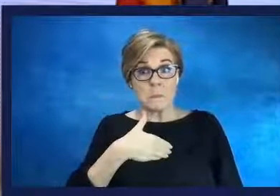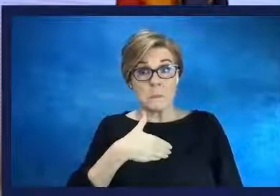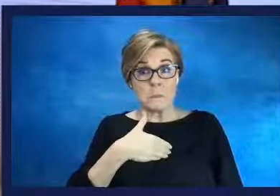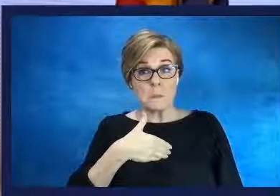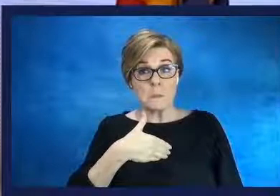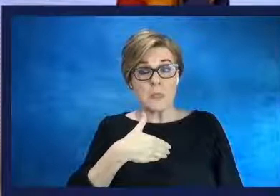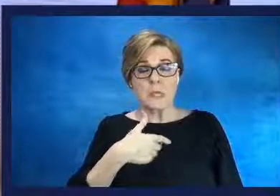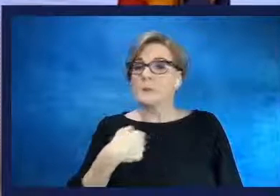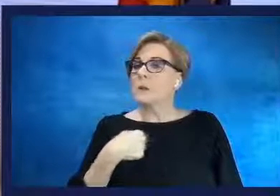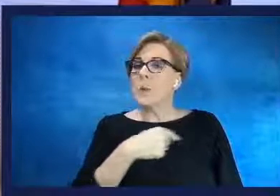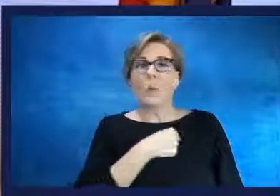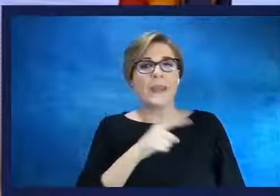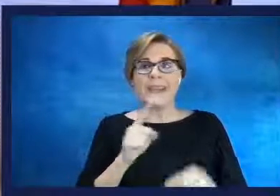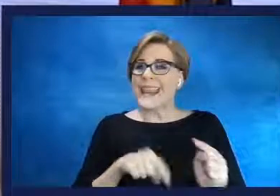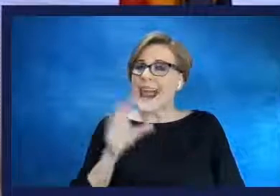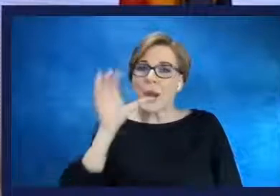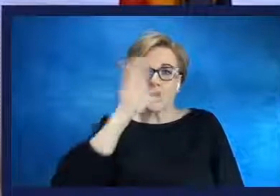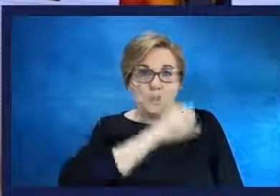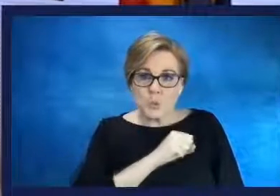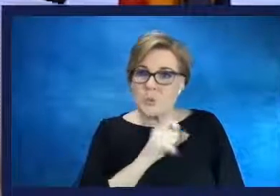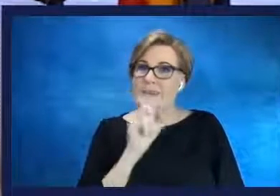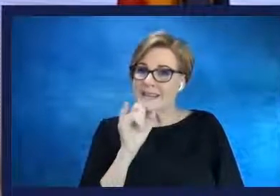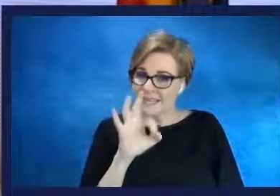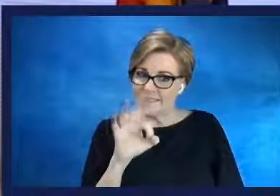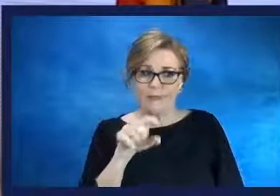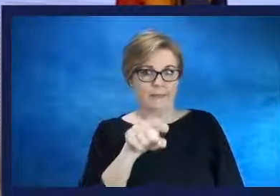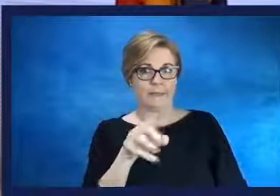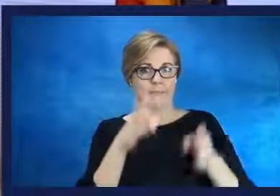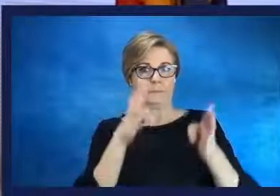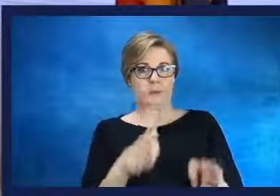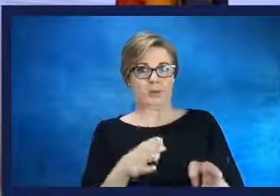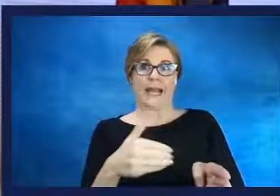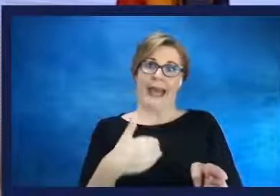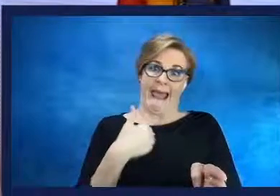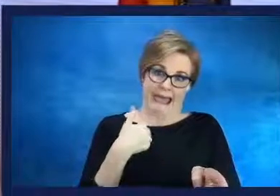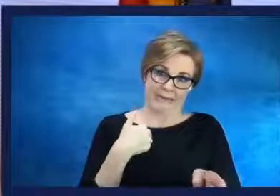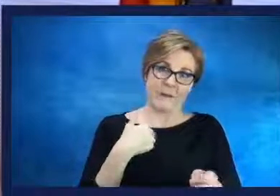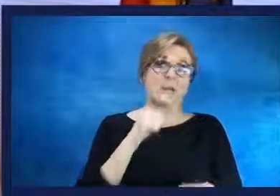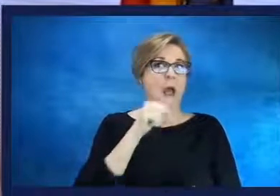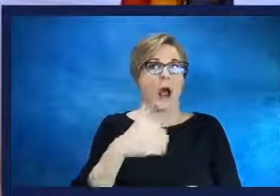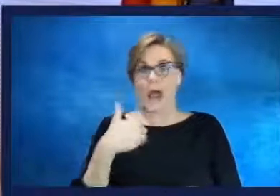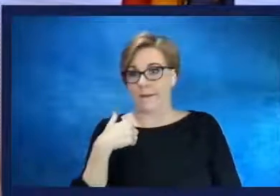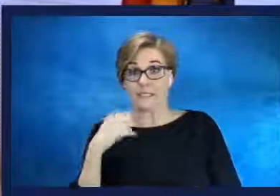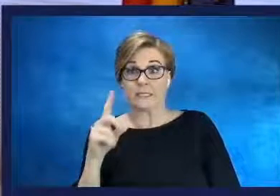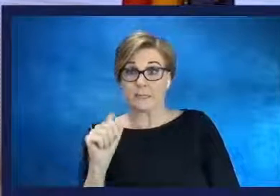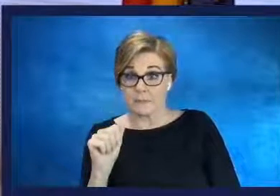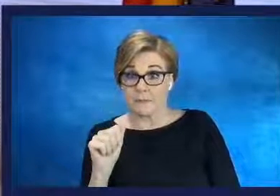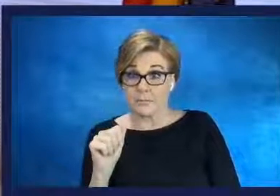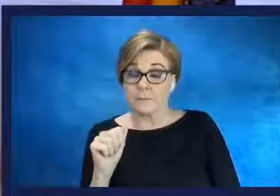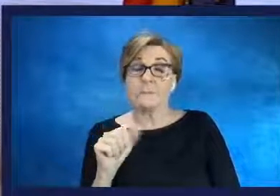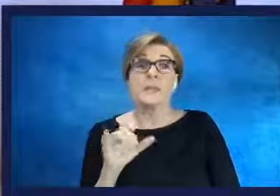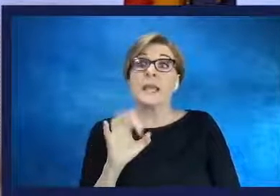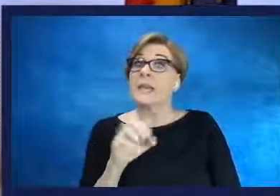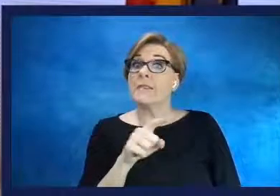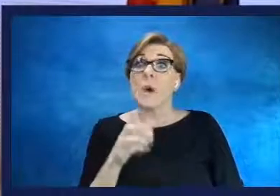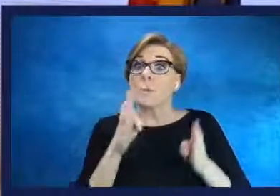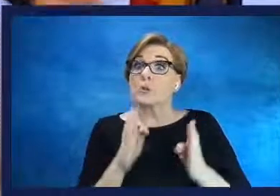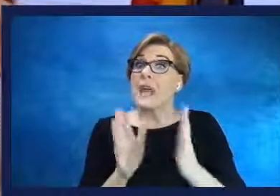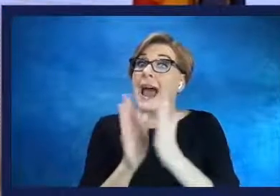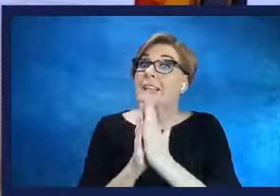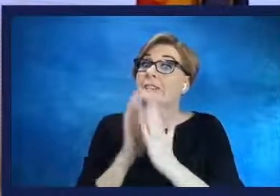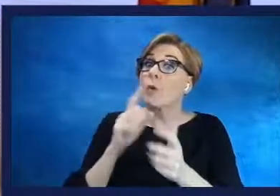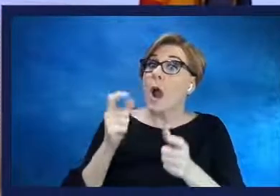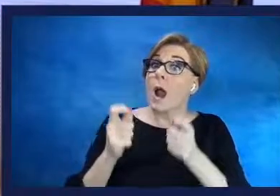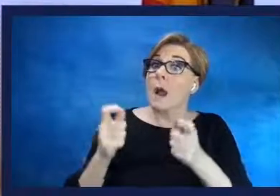assume whether a voter has a disability or not. And if someone asks for accommodation, we should not question that